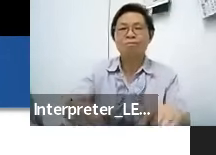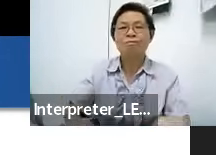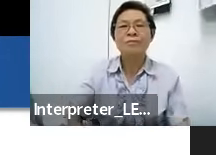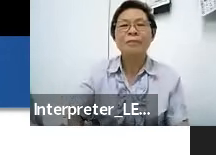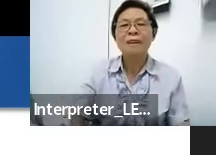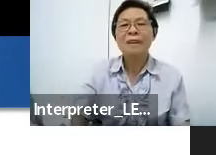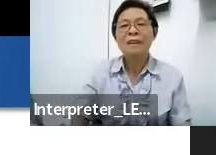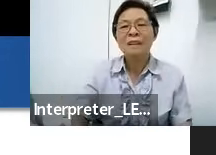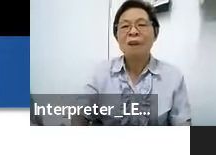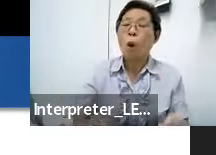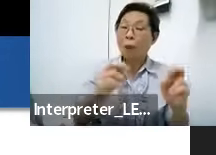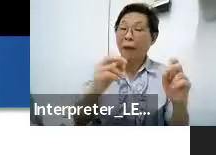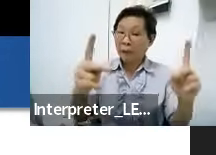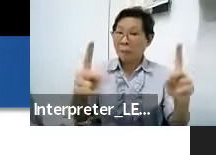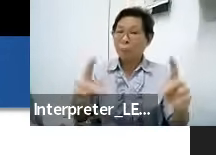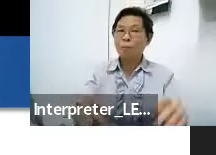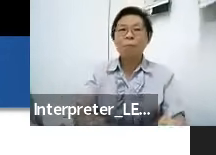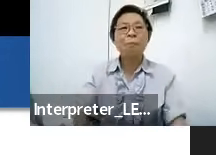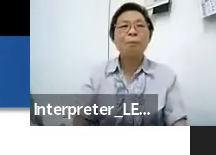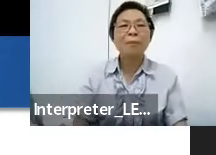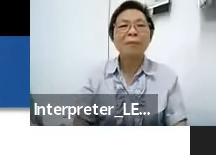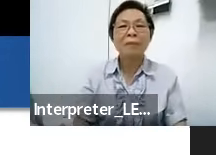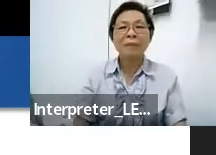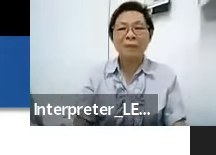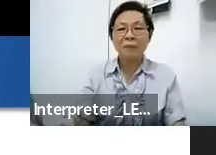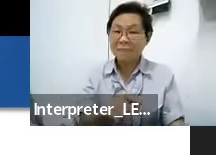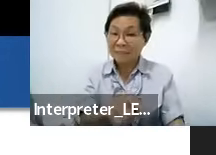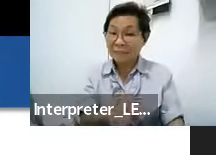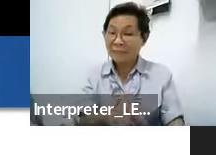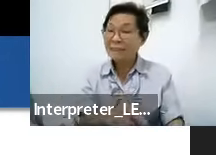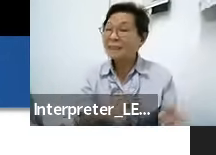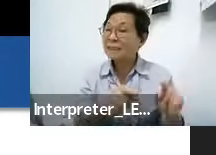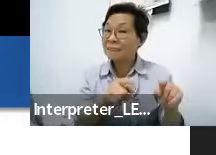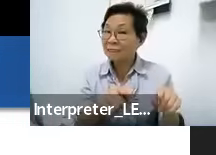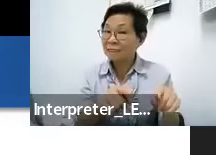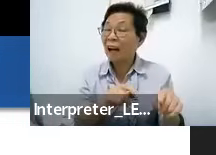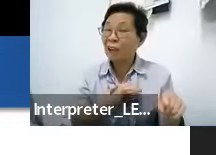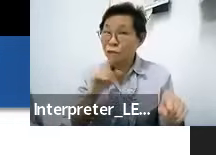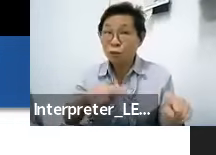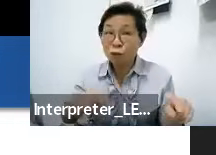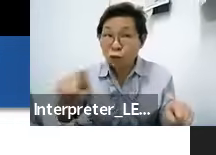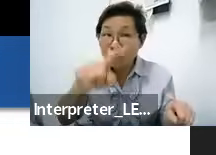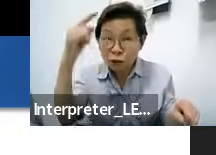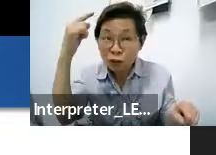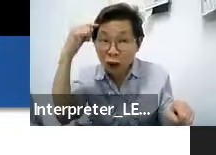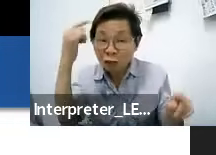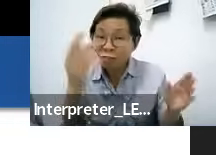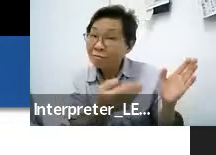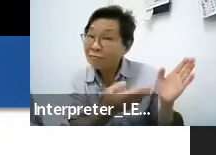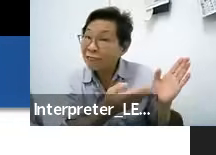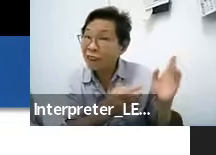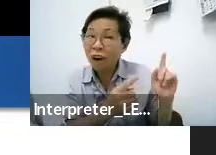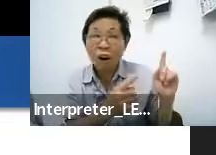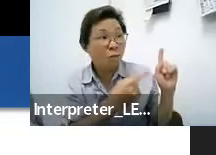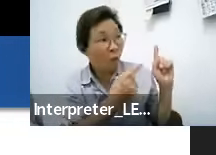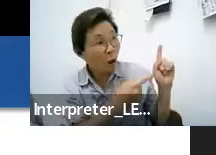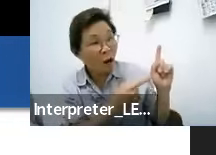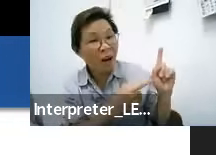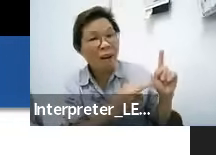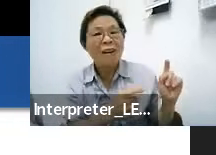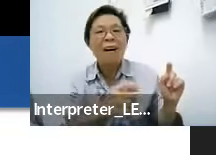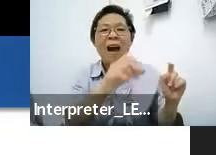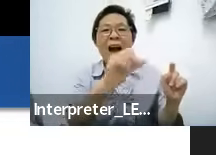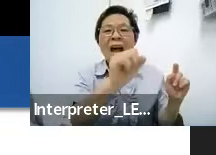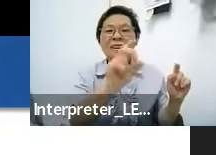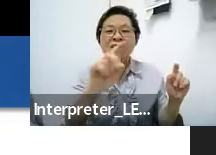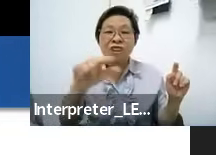Yeah, okay, so this is just, I'm sure everyone is very familiar with this Sustainable Development